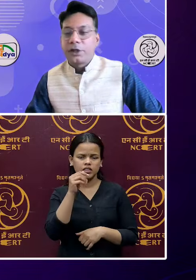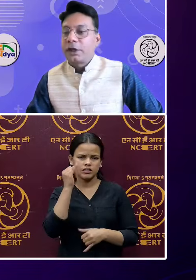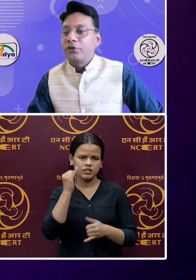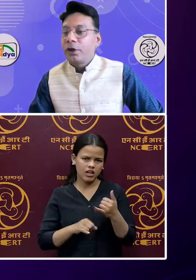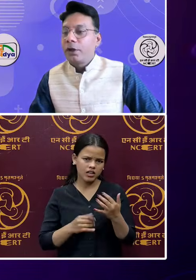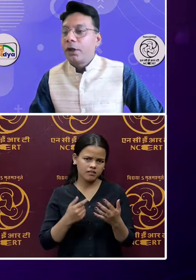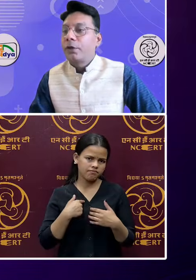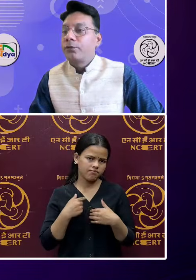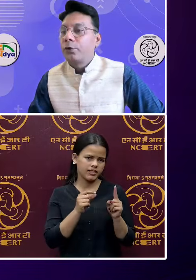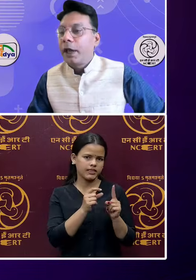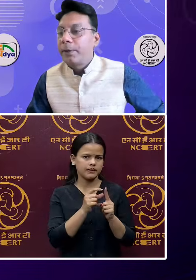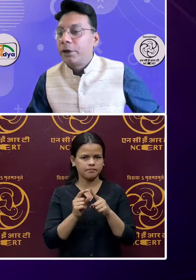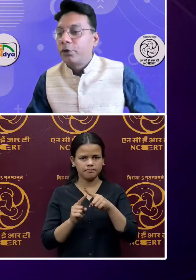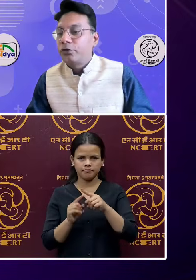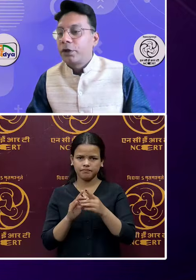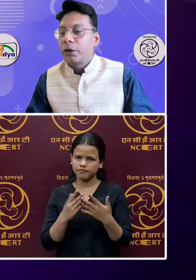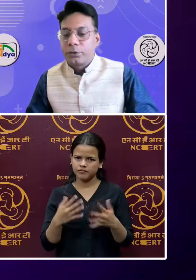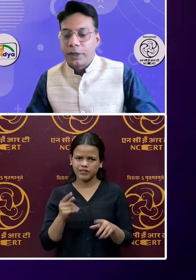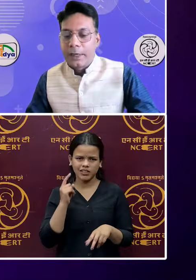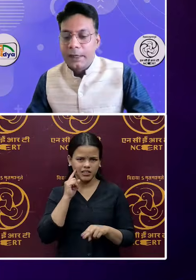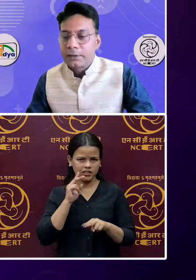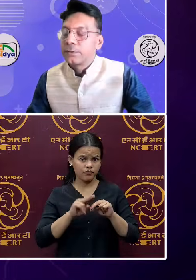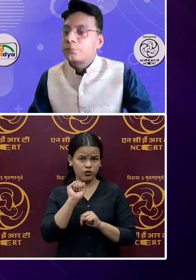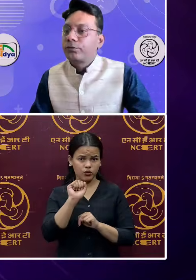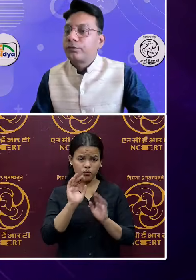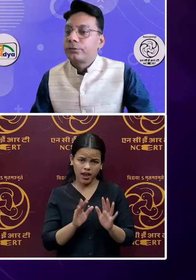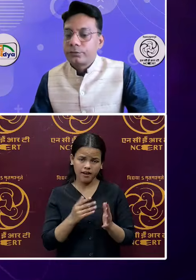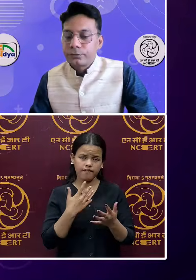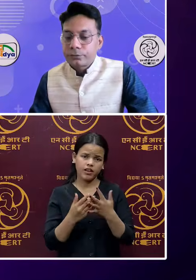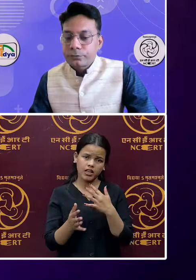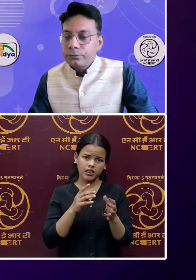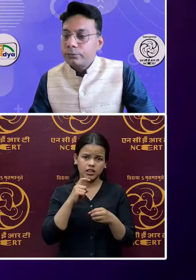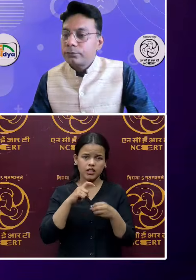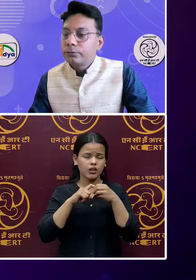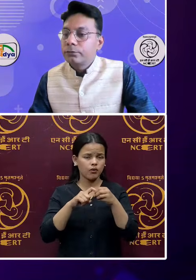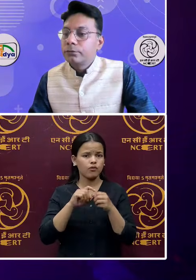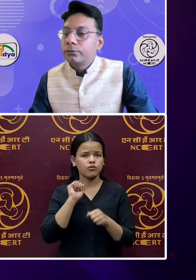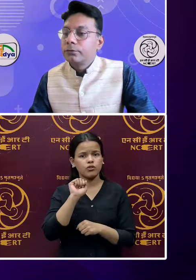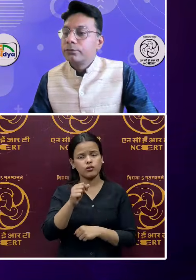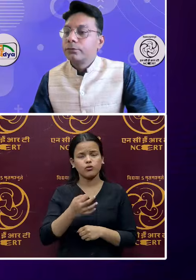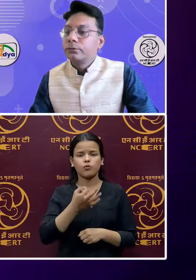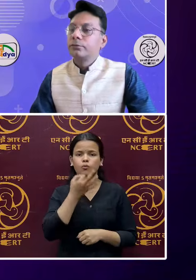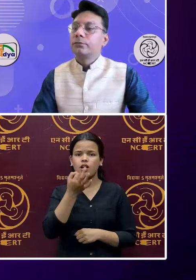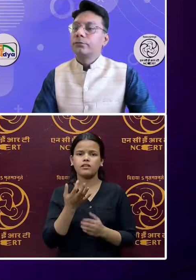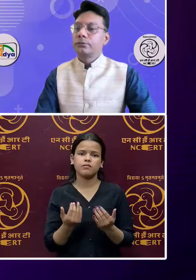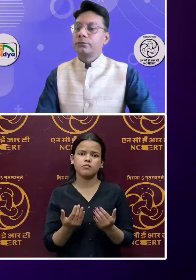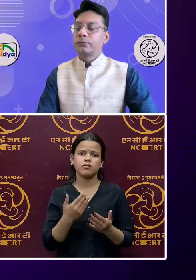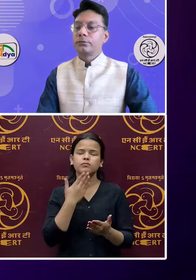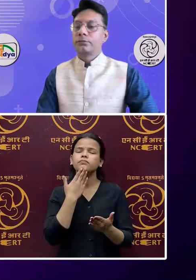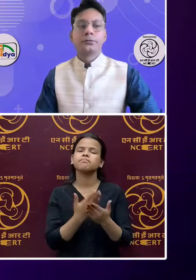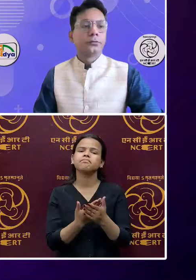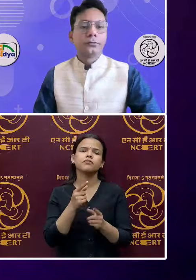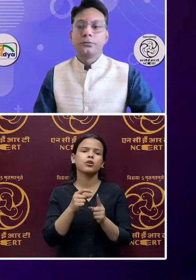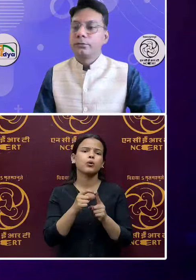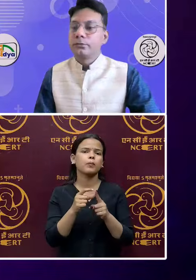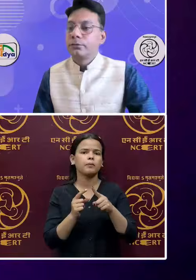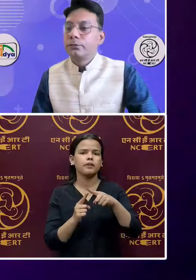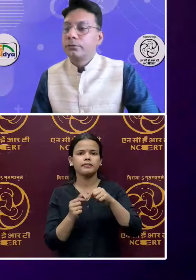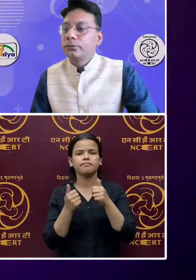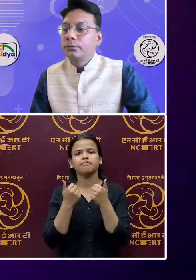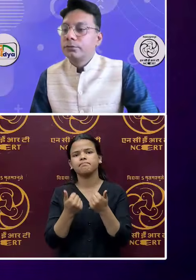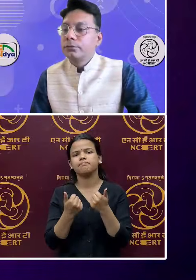my presentation. If you have any question, you can ask. Thank you so much, sir, for this wonderful presentation of yours. You